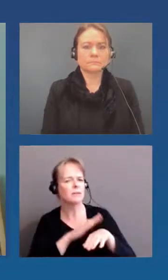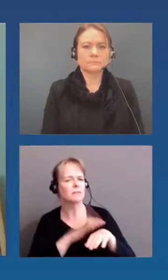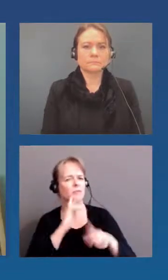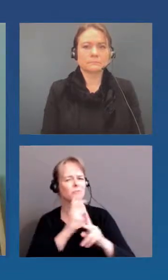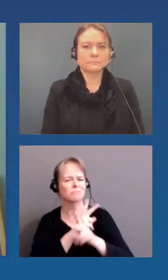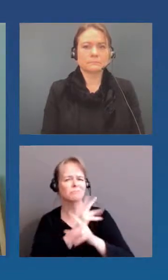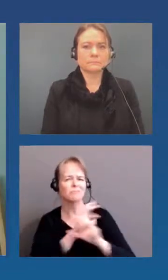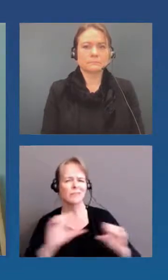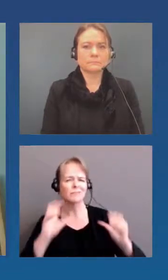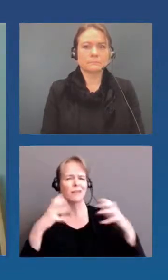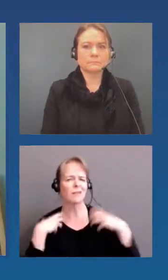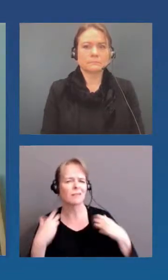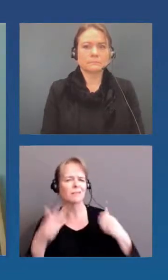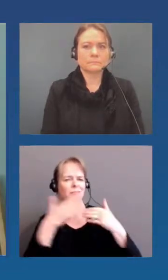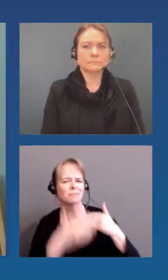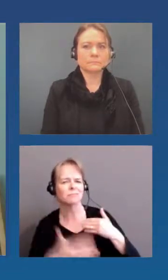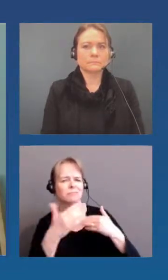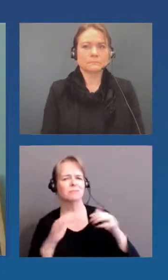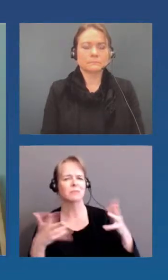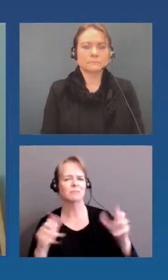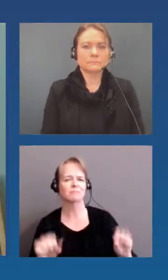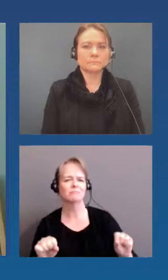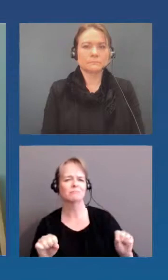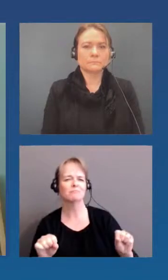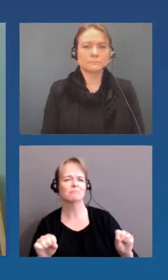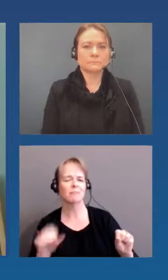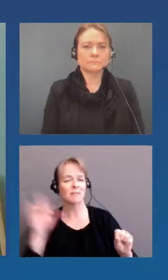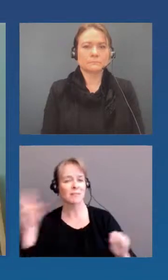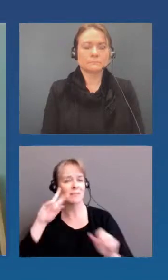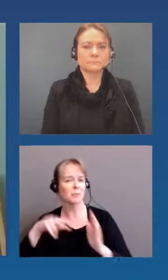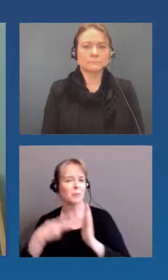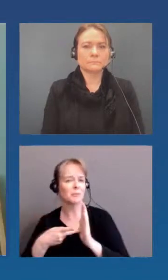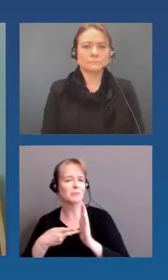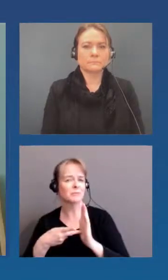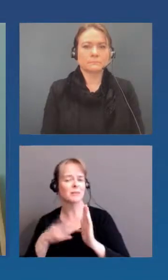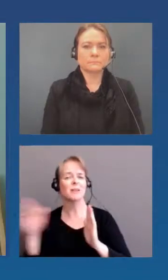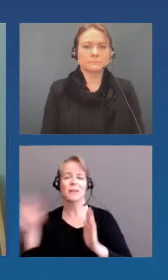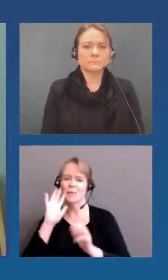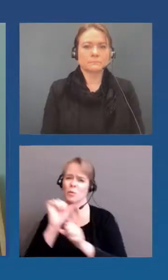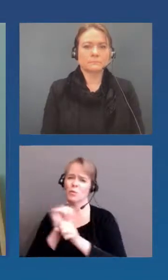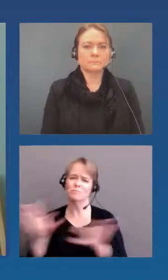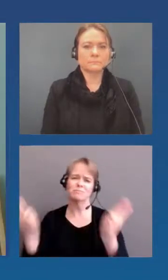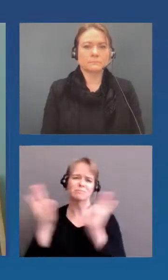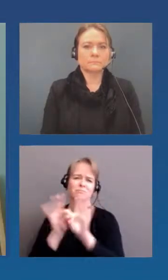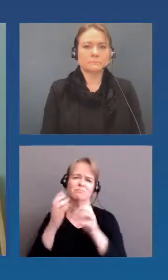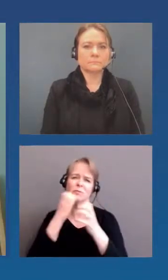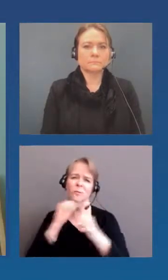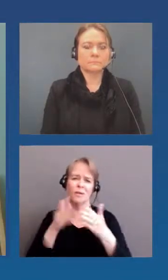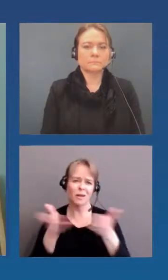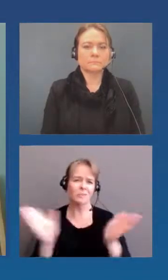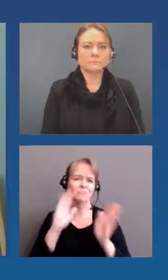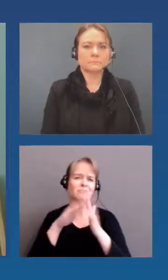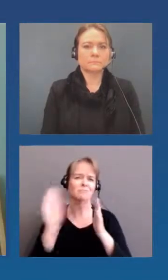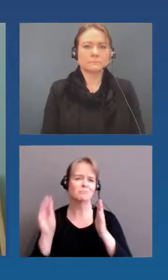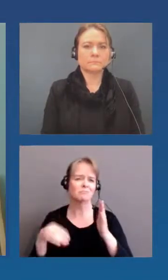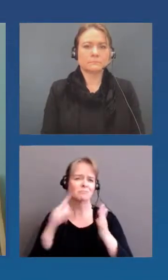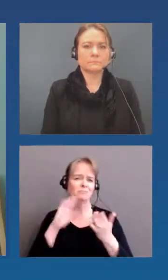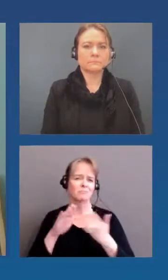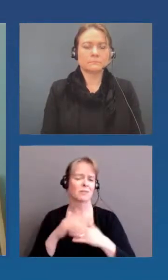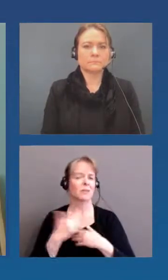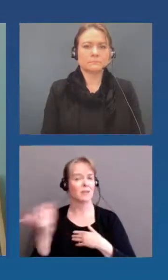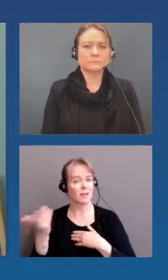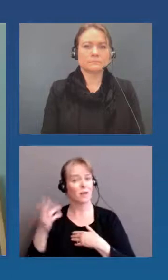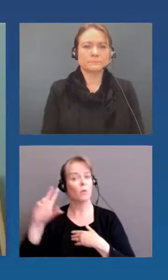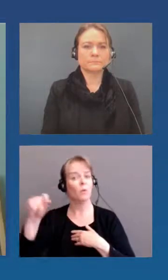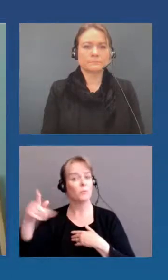as healthy as possible. This work is important to the community as a whole. OPH staff are there for you, and they've